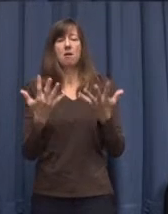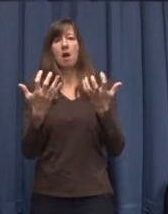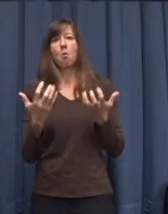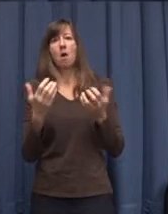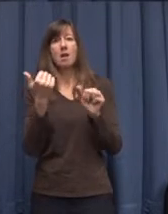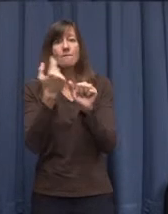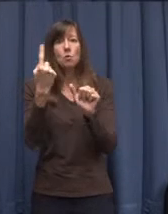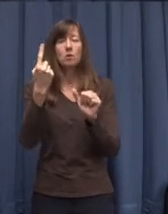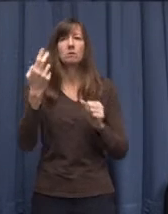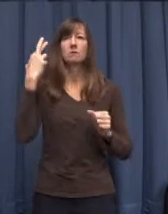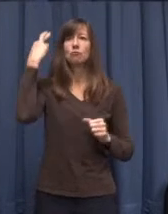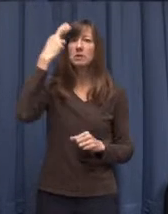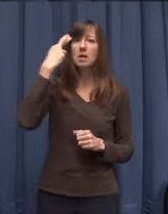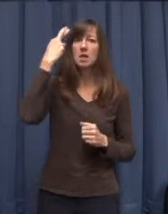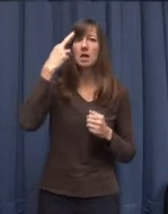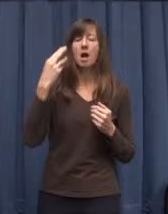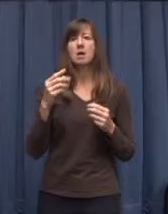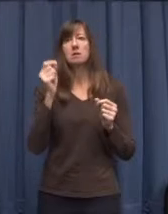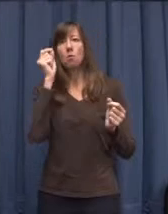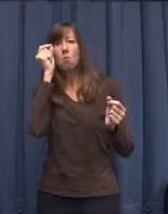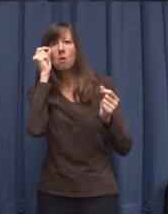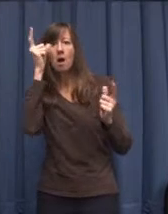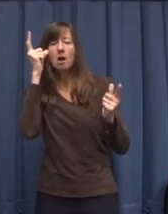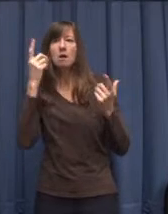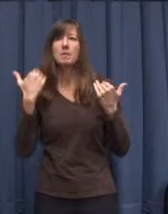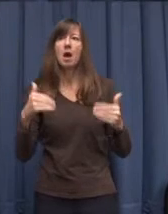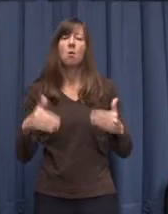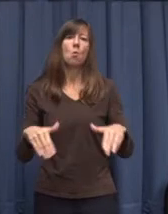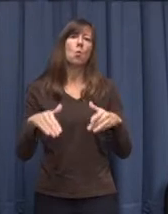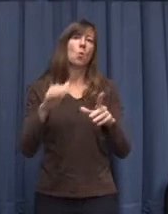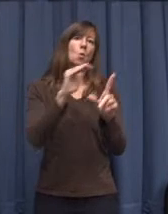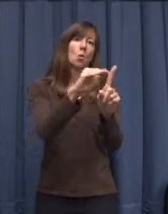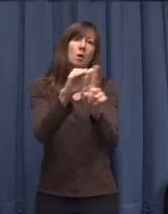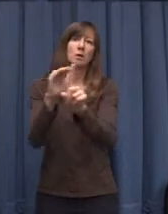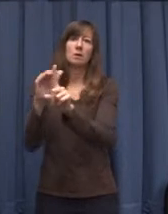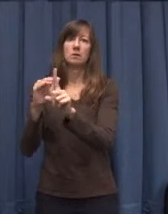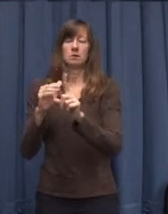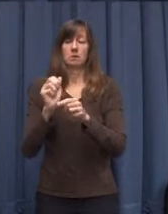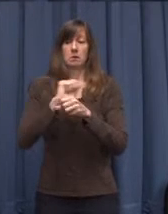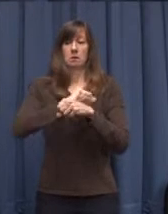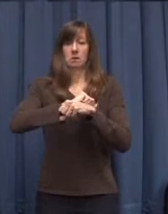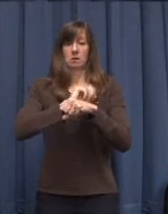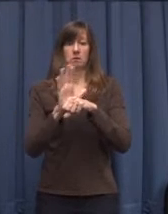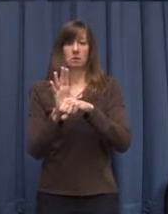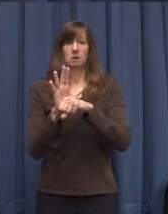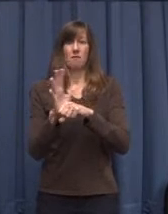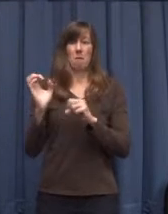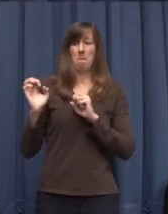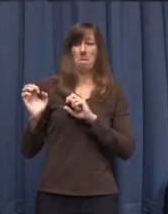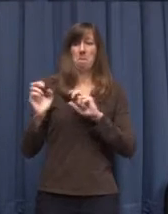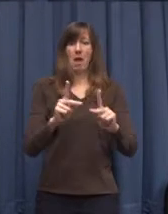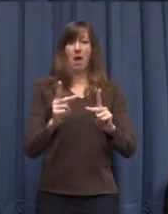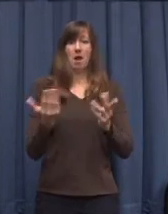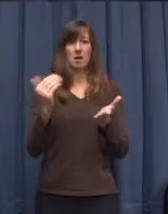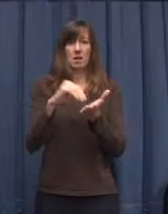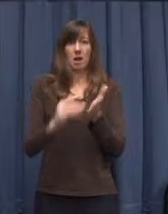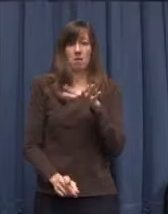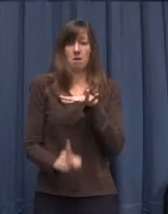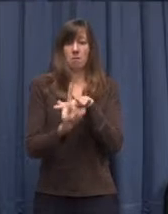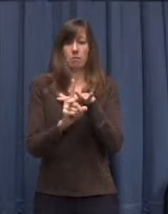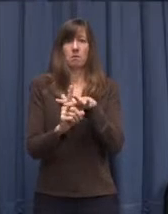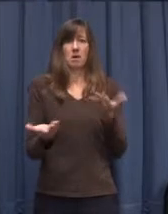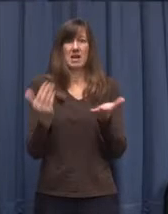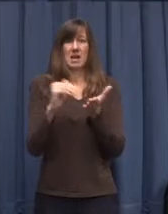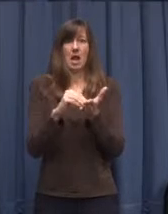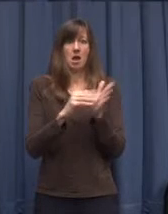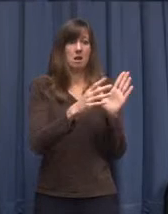us that COVID is back, and that in some ways, if we don't get our guard back up and stay vigilant,